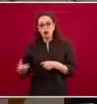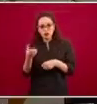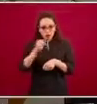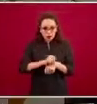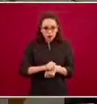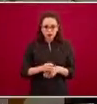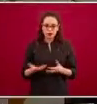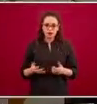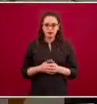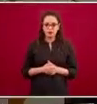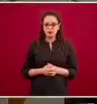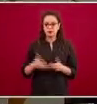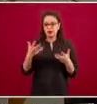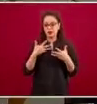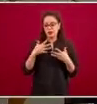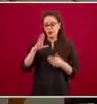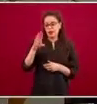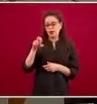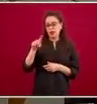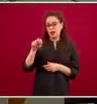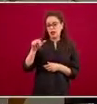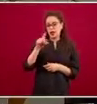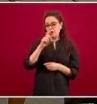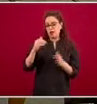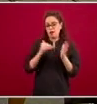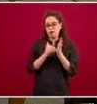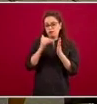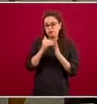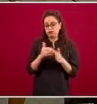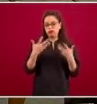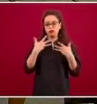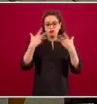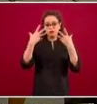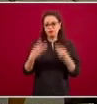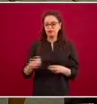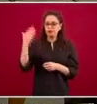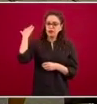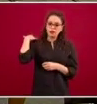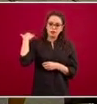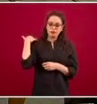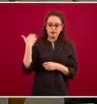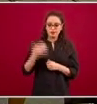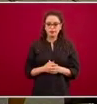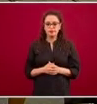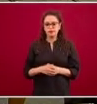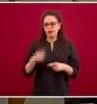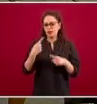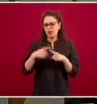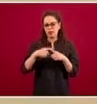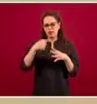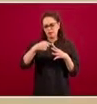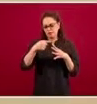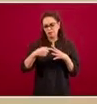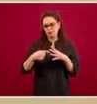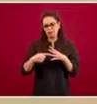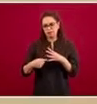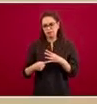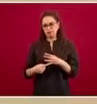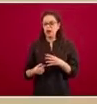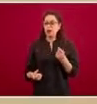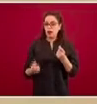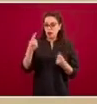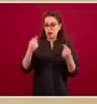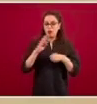7,500. Every year we have hundreds of thousands of pneumonias because of a wide variety